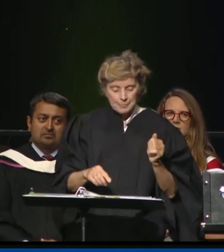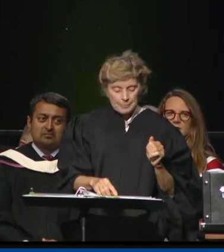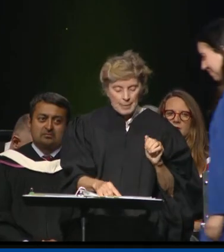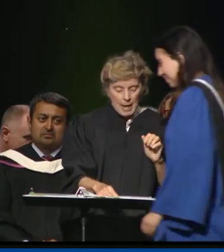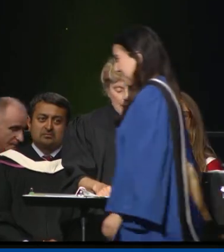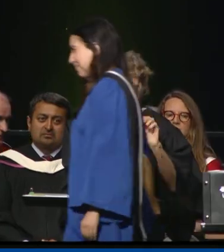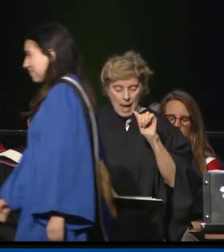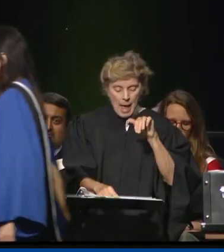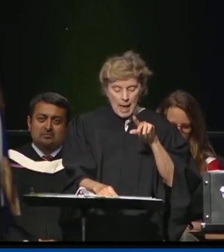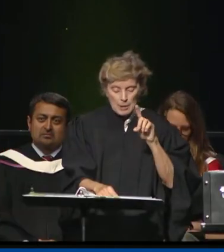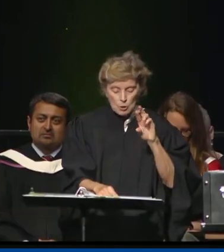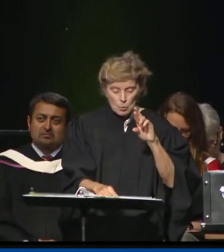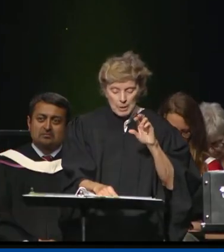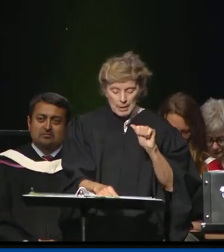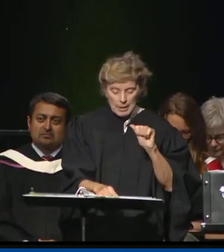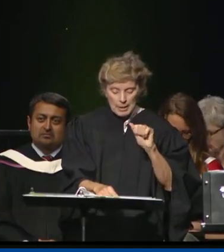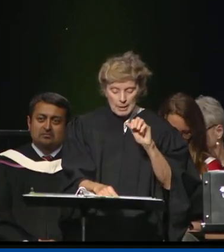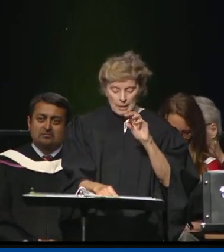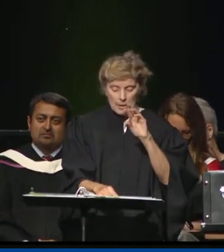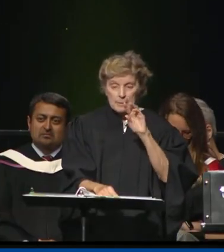Andrea Rosas Martinez.